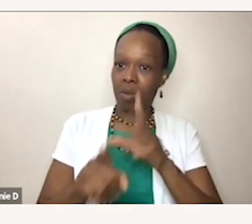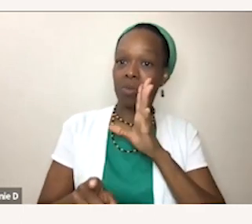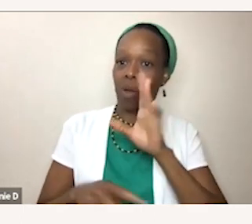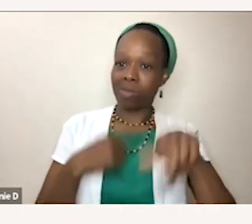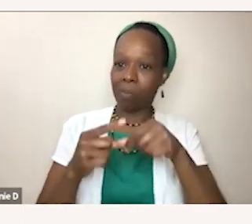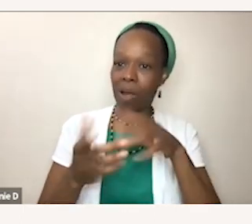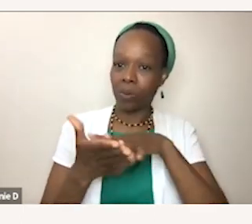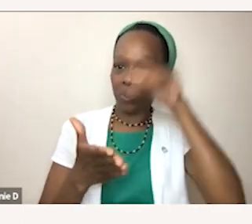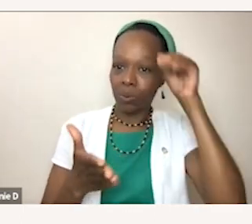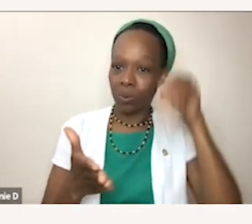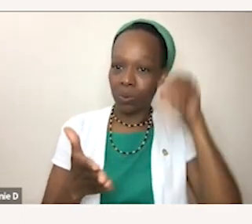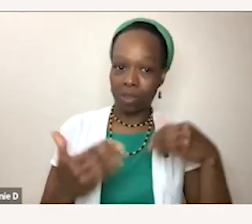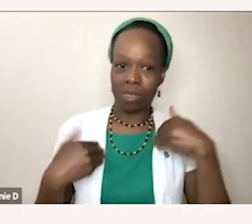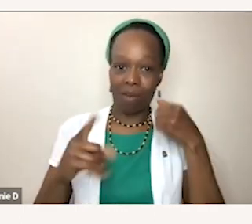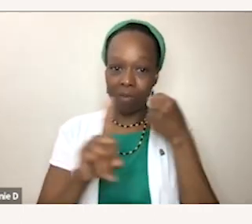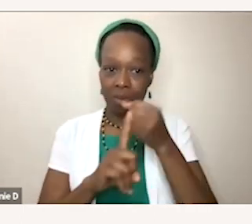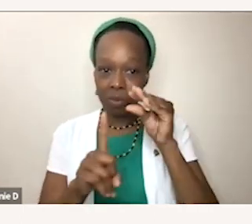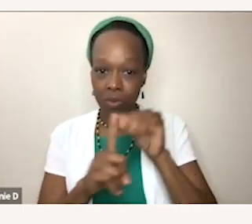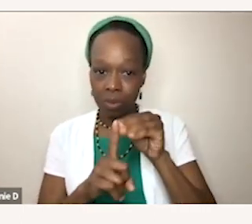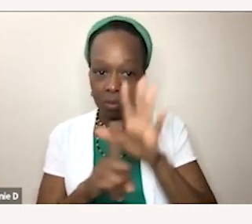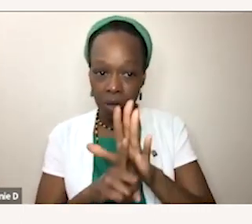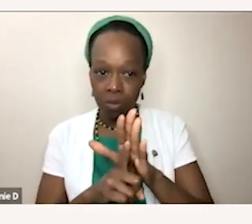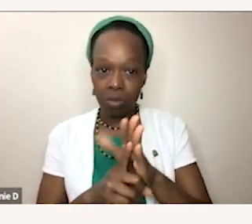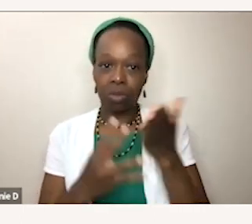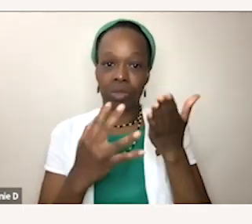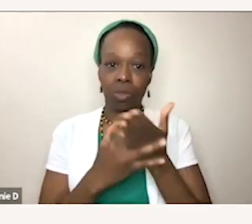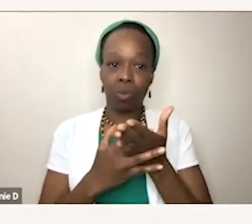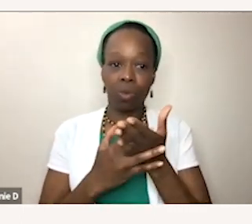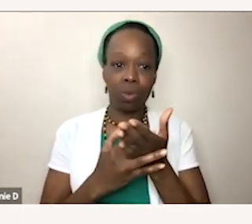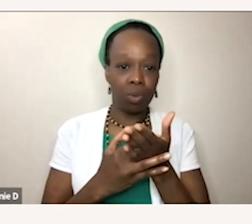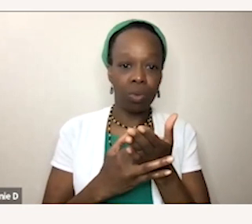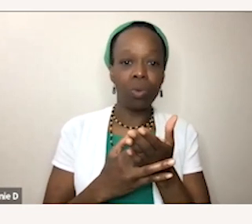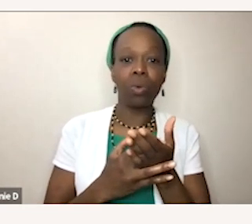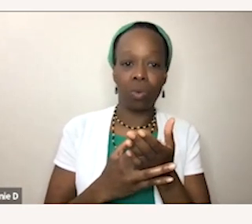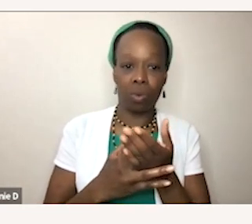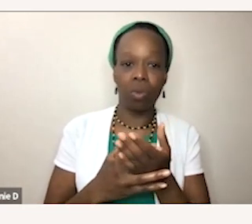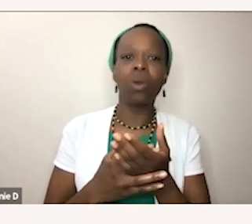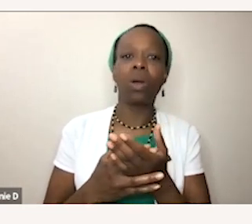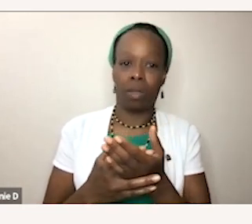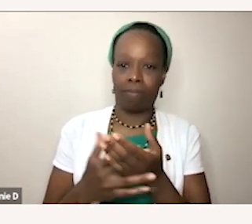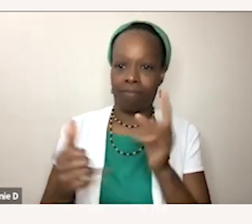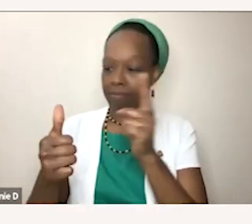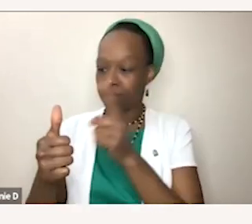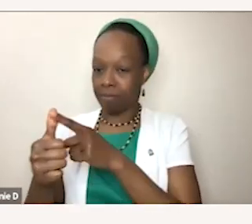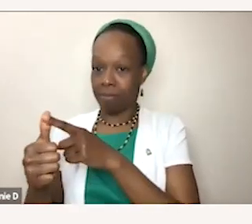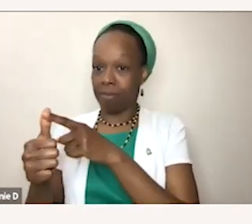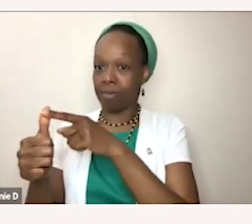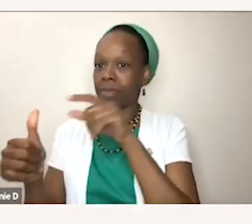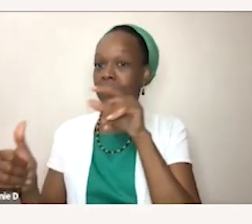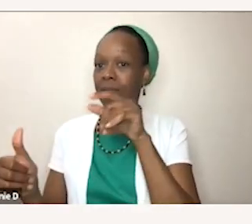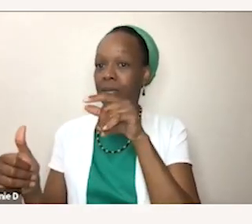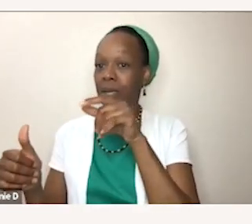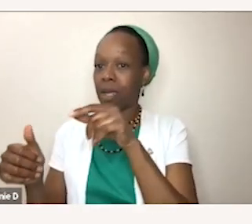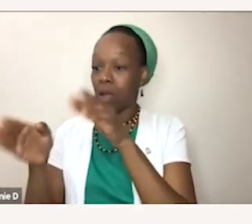students' exposure through hearing both identity first language and person first